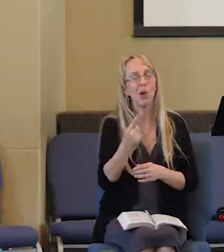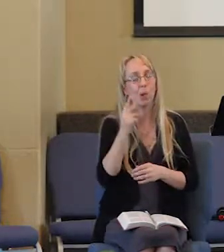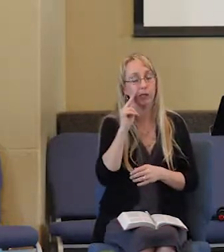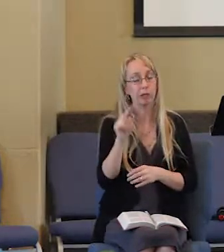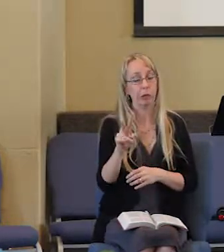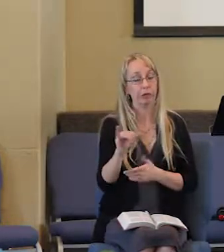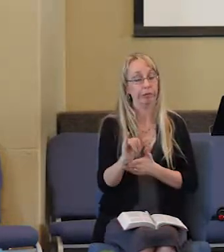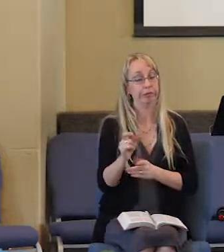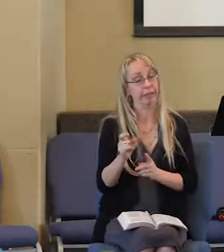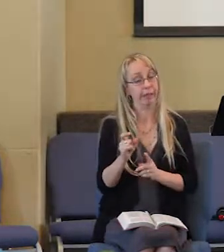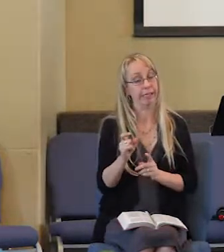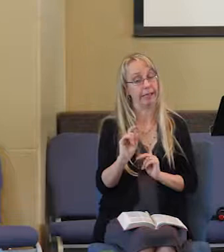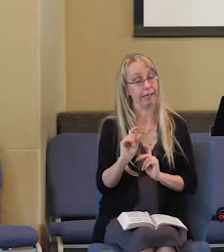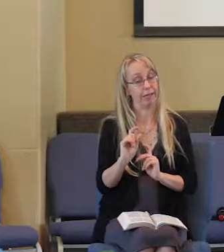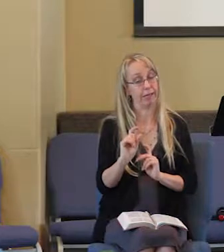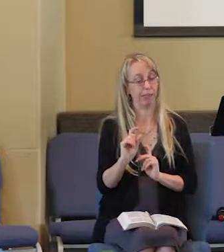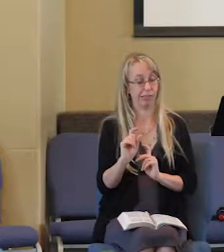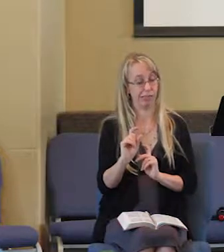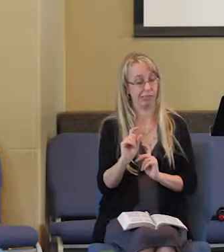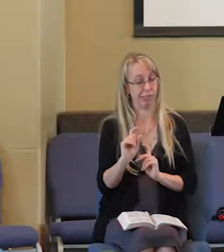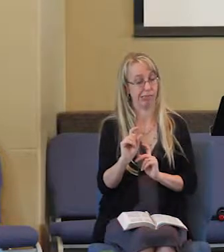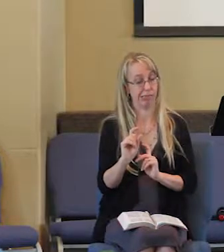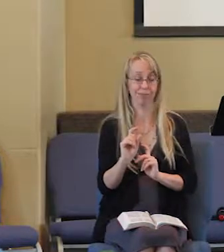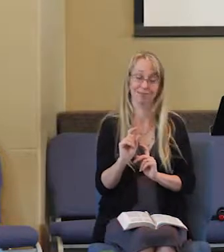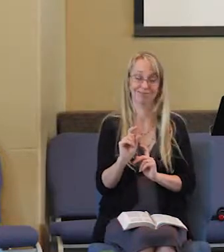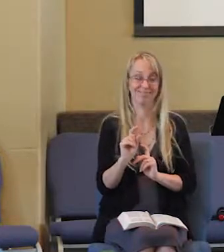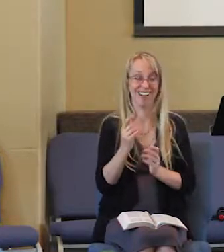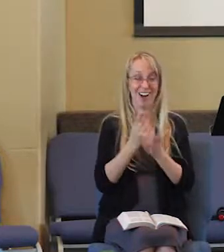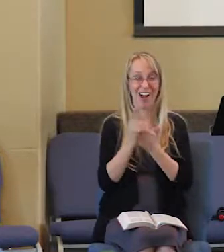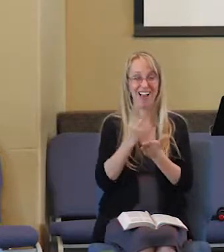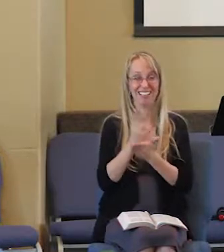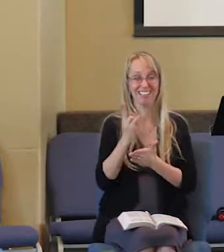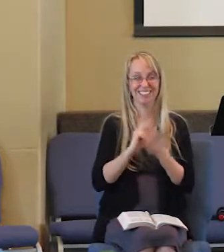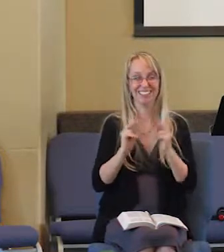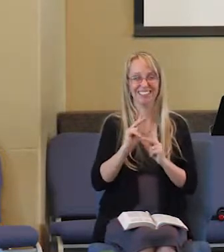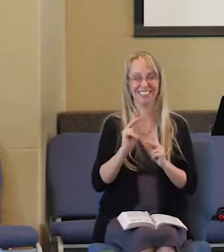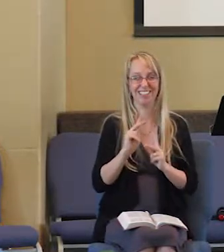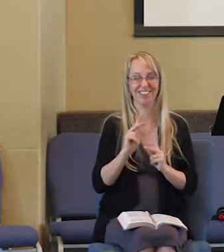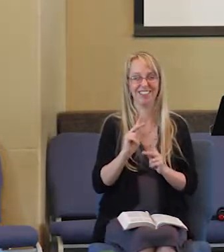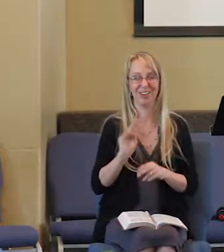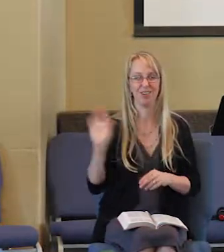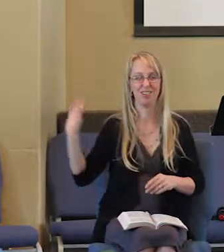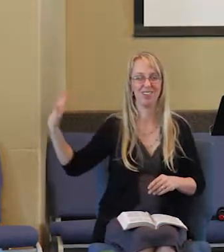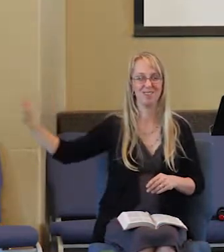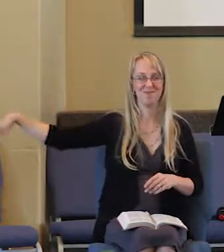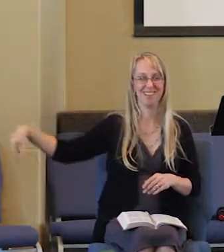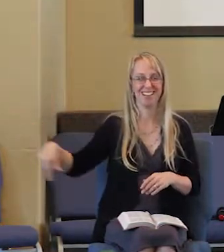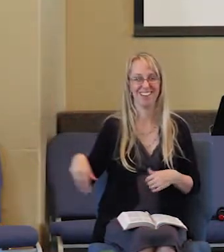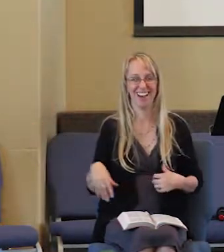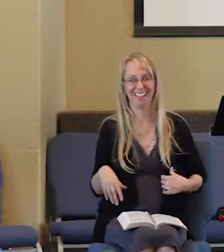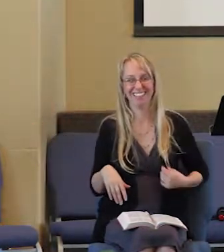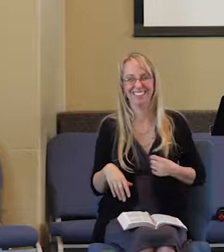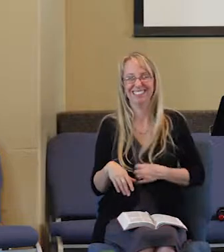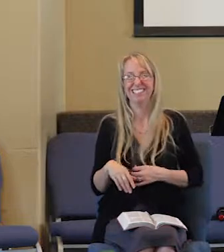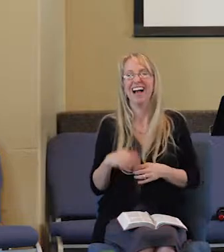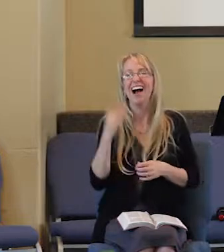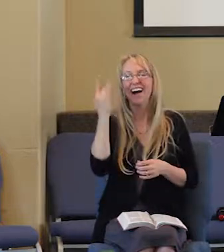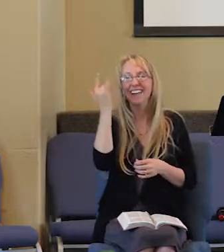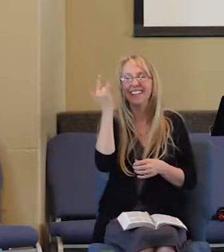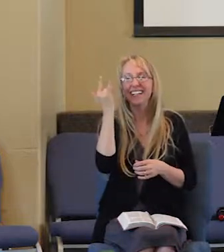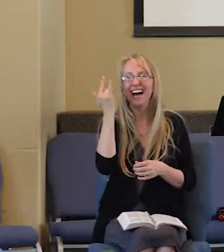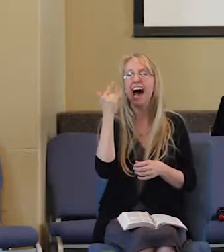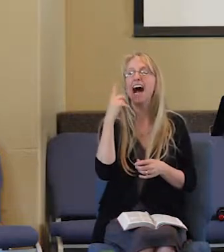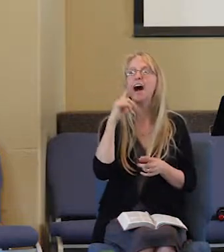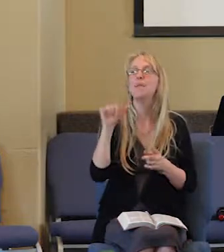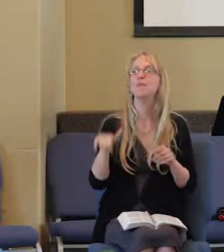look at them as being a gift. We're being real honest, and I see someone just pushing their daughter's head away.